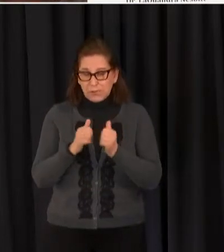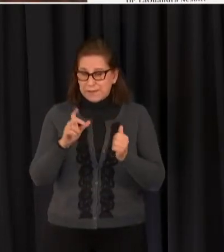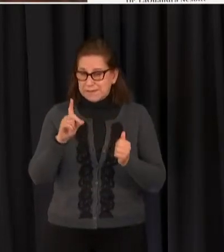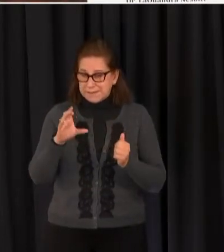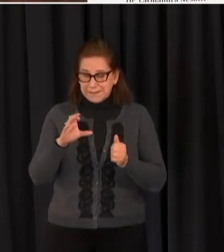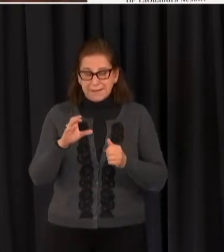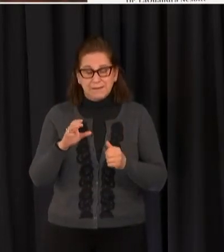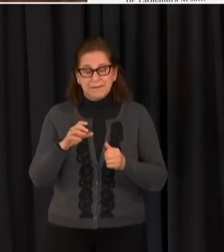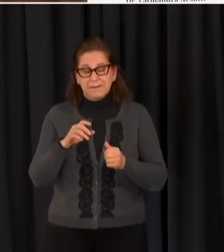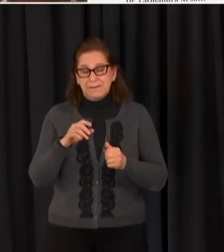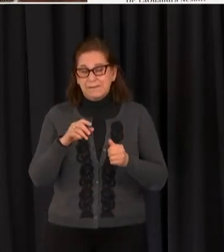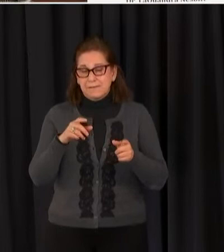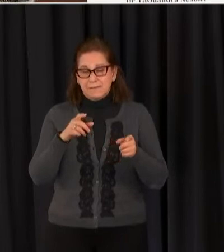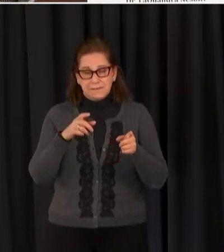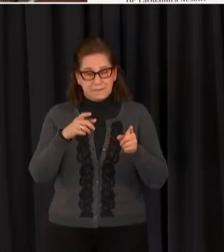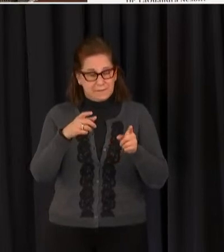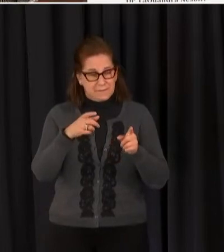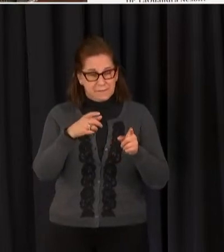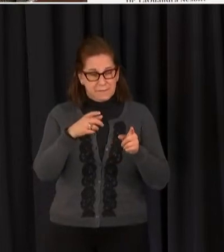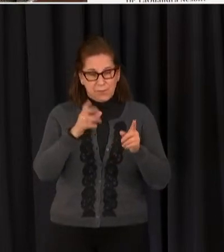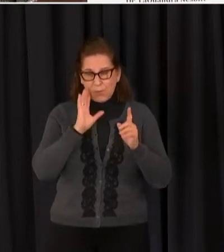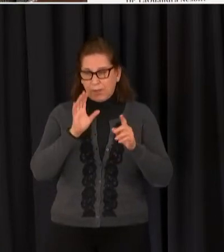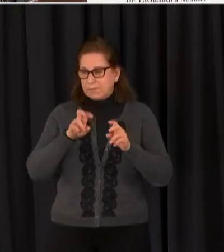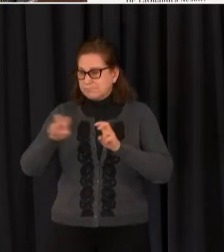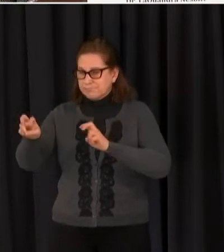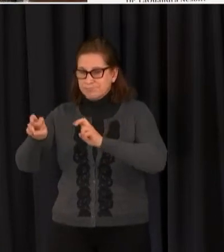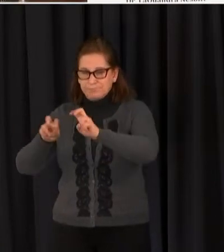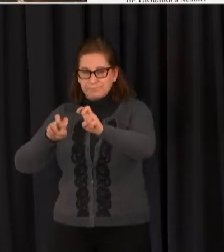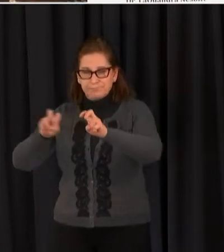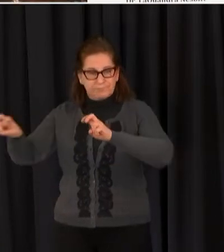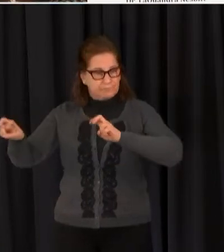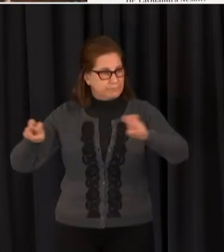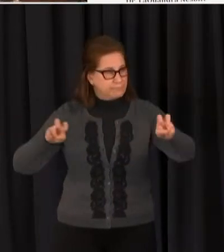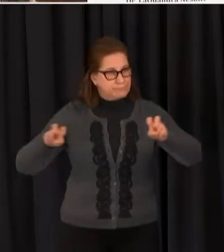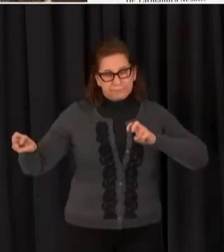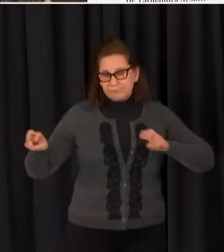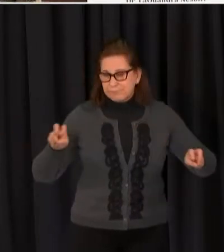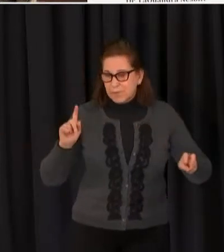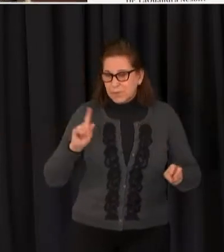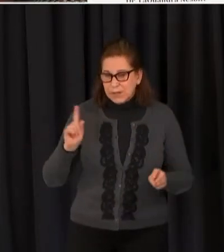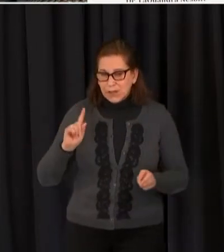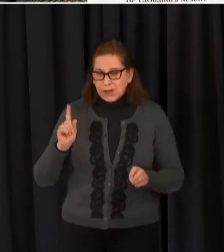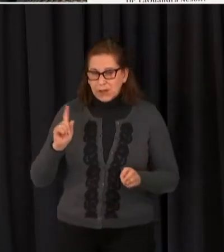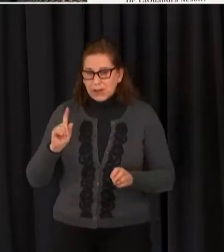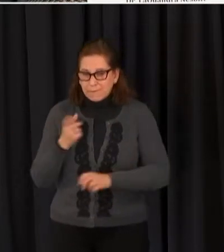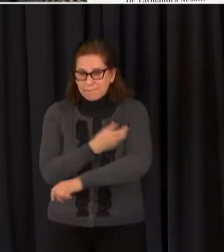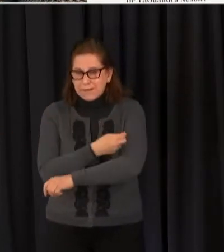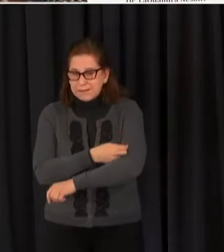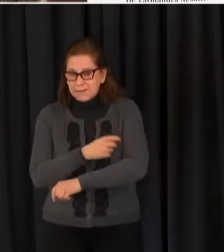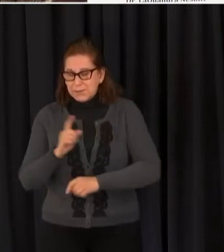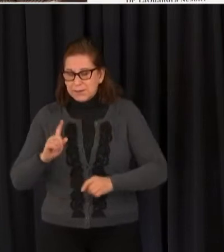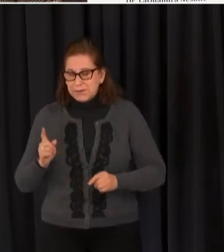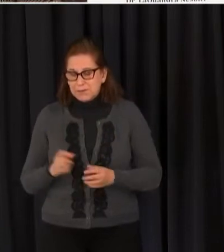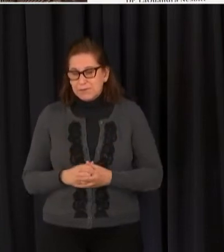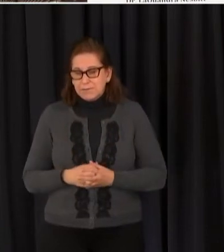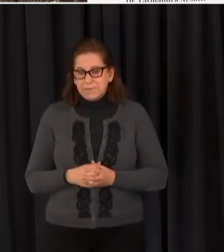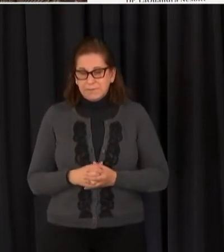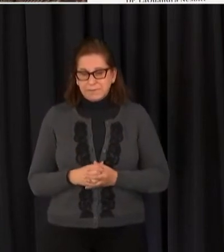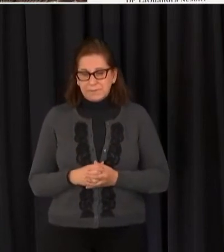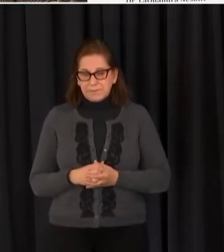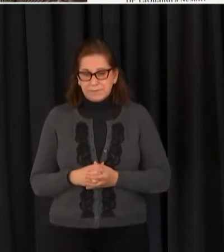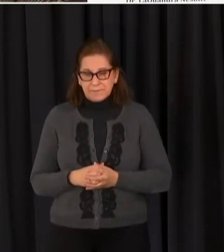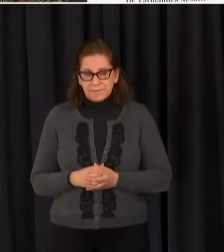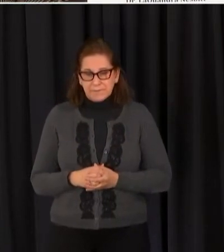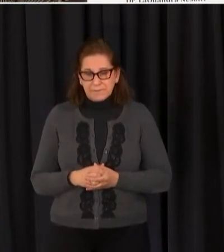categories. And so we believe we'll continue to see that gap there because people are sort of putting themselves on whatever